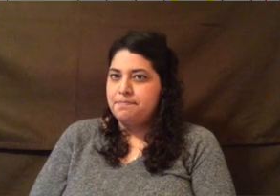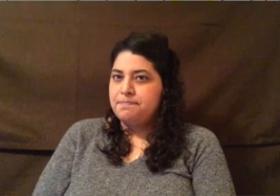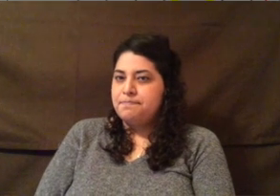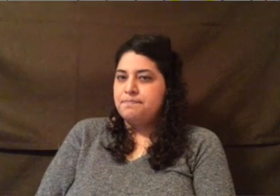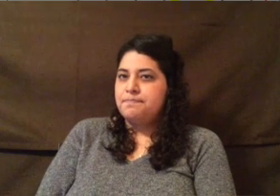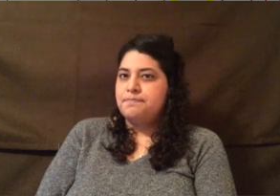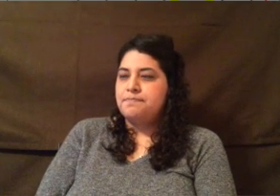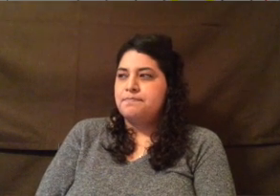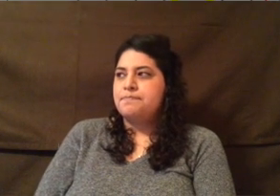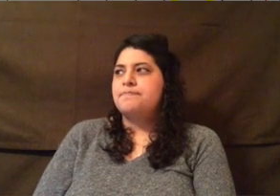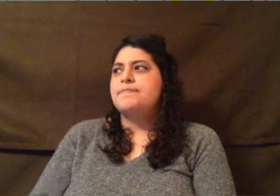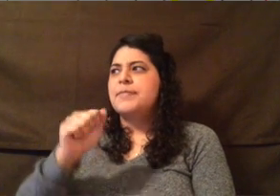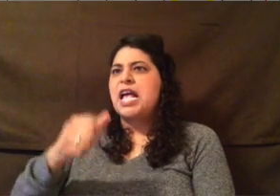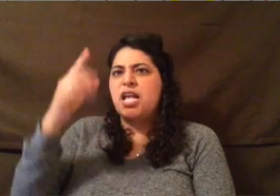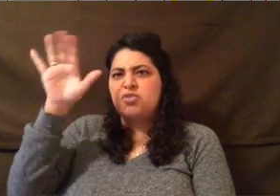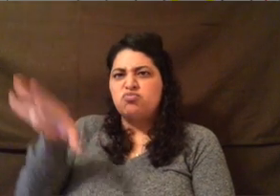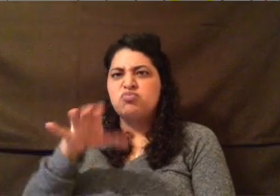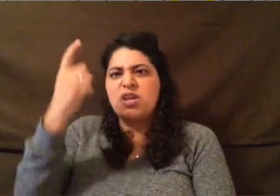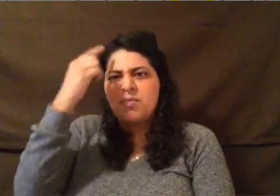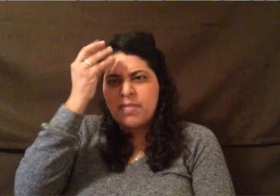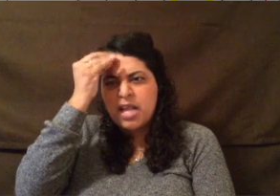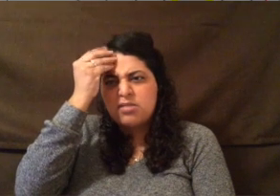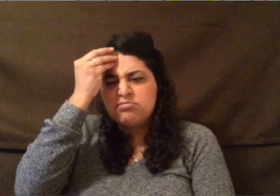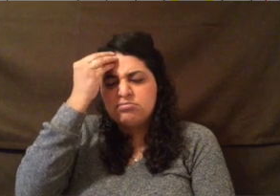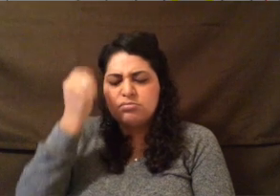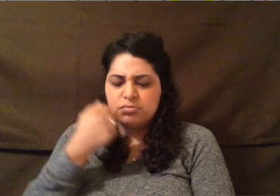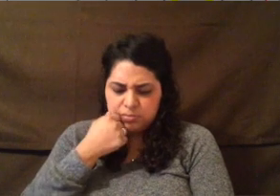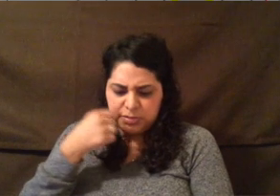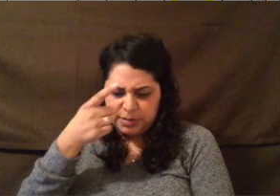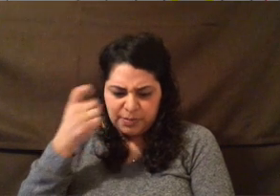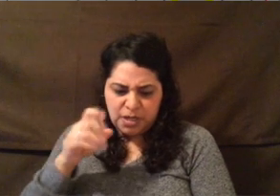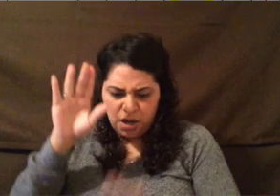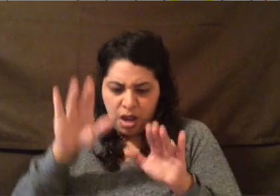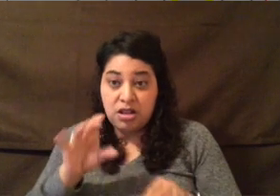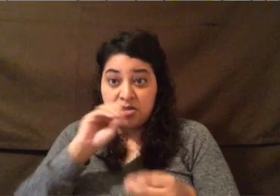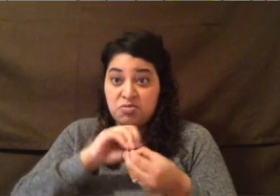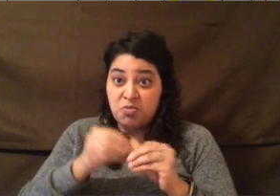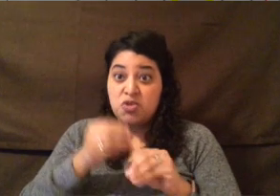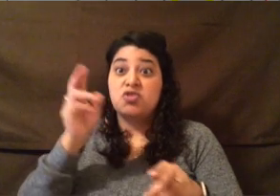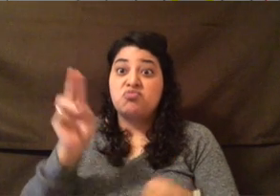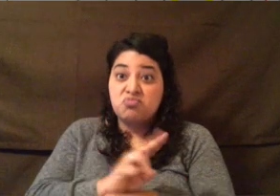totally do mental math on this one as well, because those are great numbers to use.